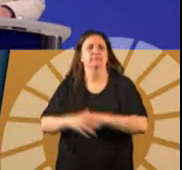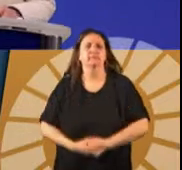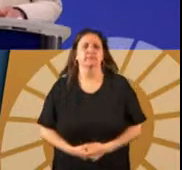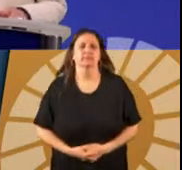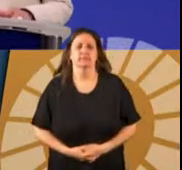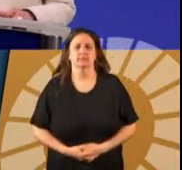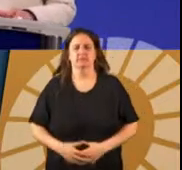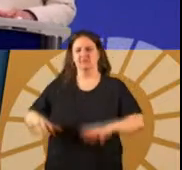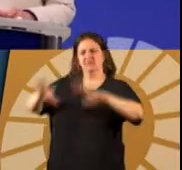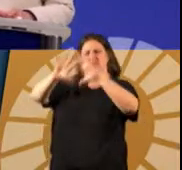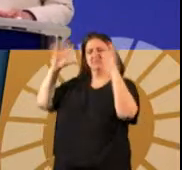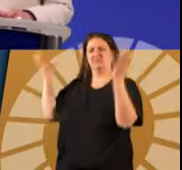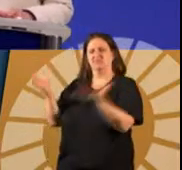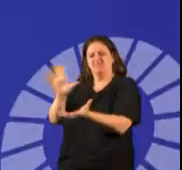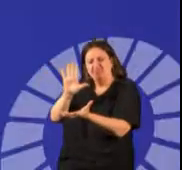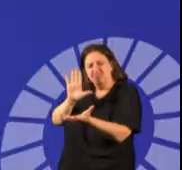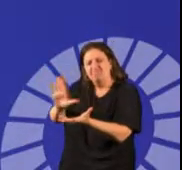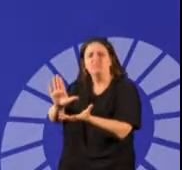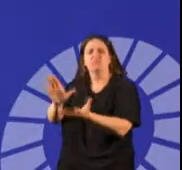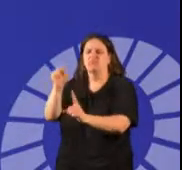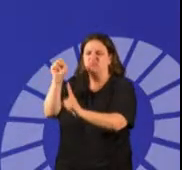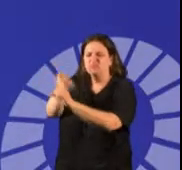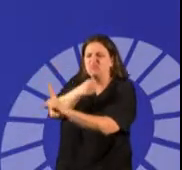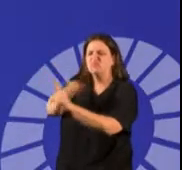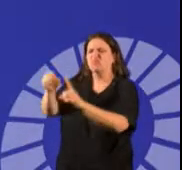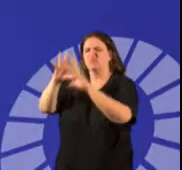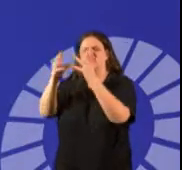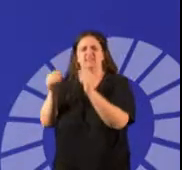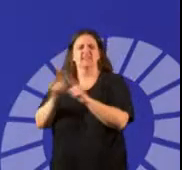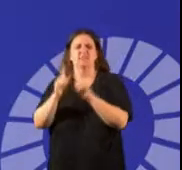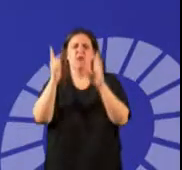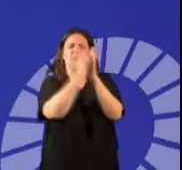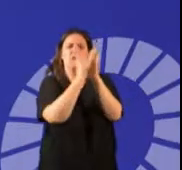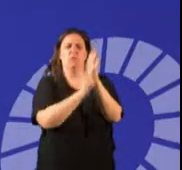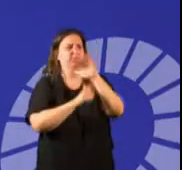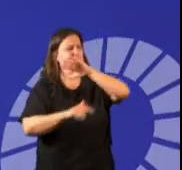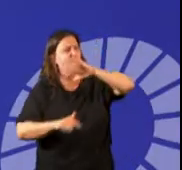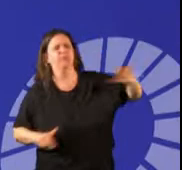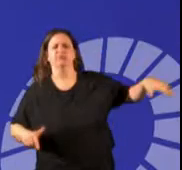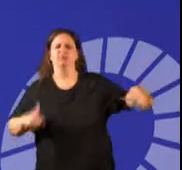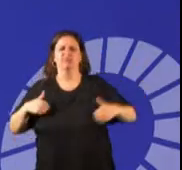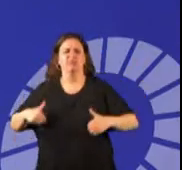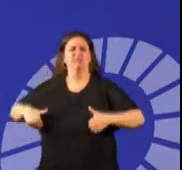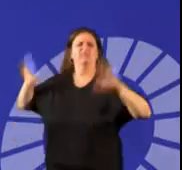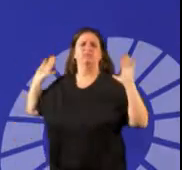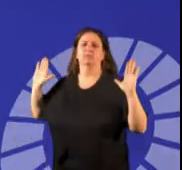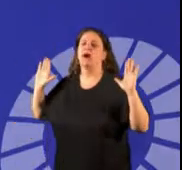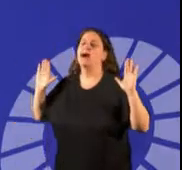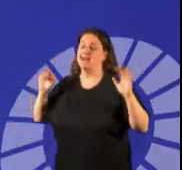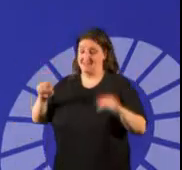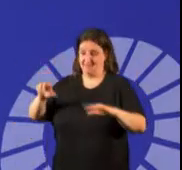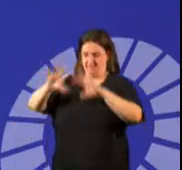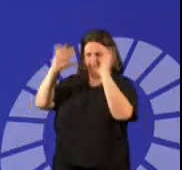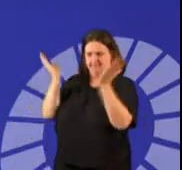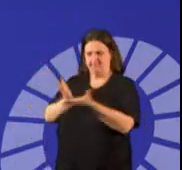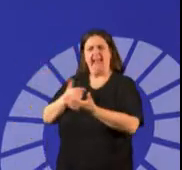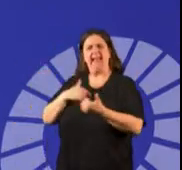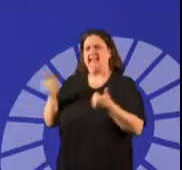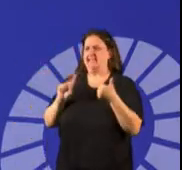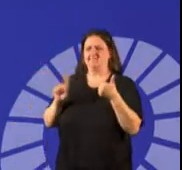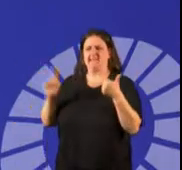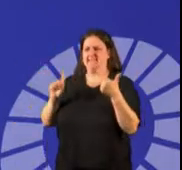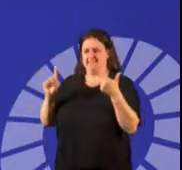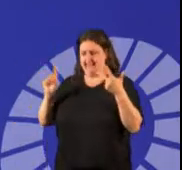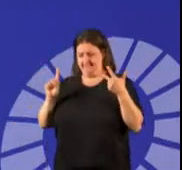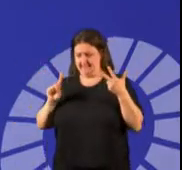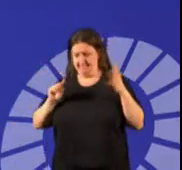European Union treaties. And this includes violence against women, as well as hate crimes